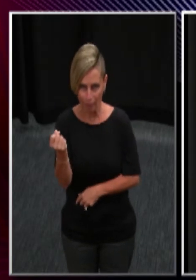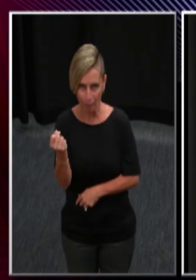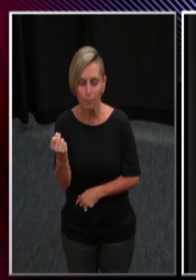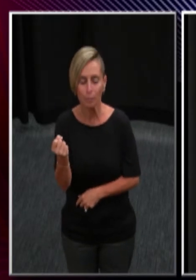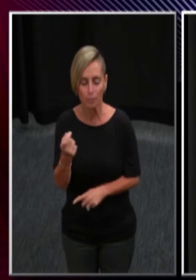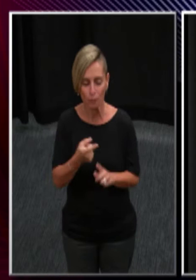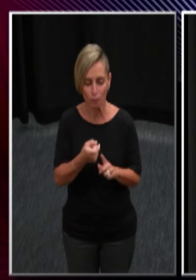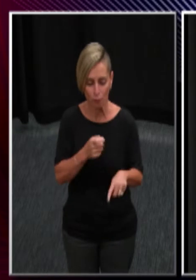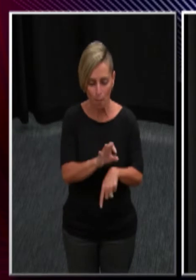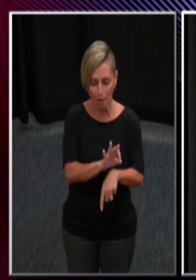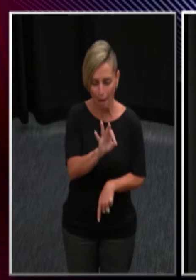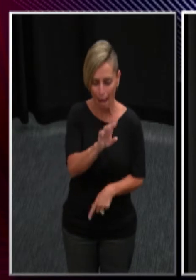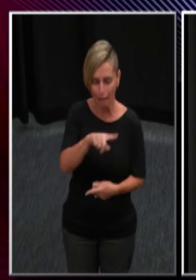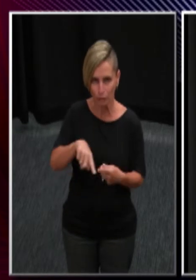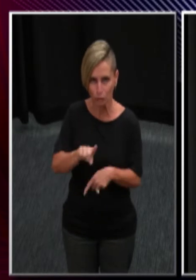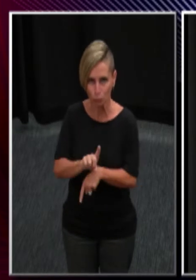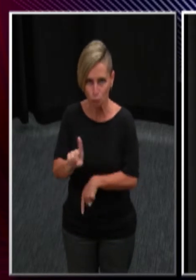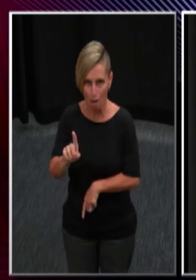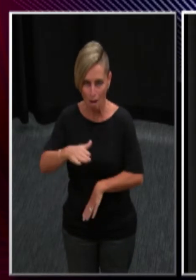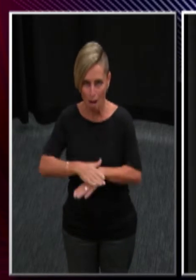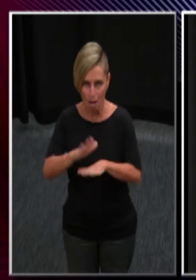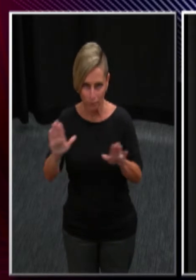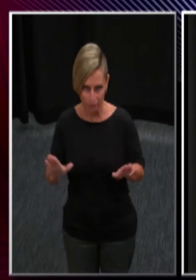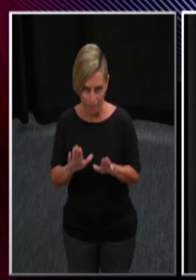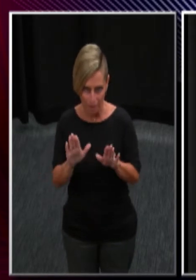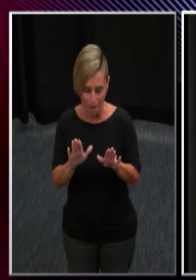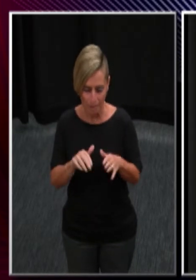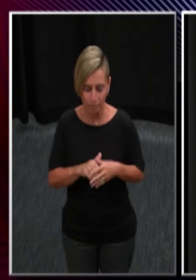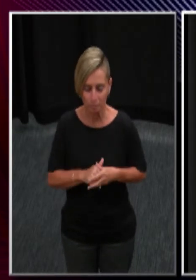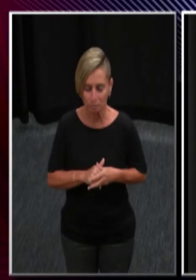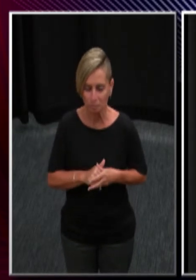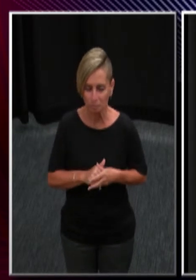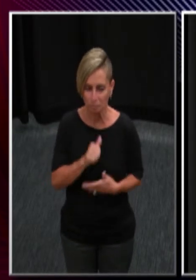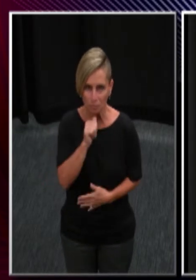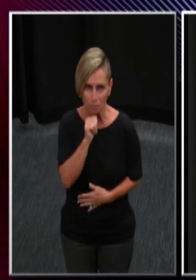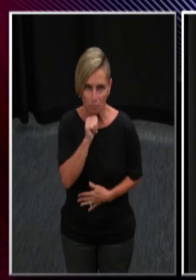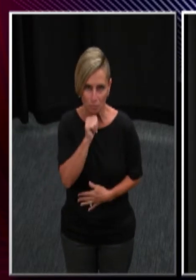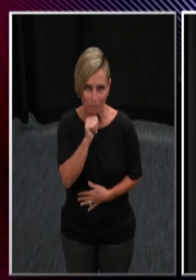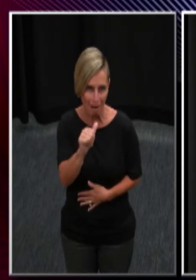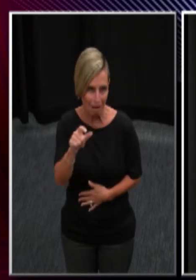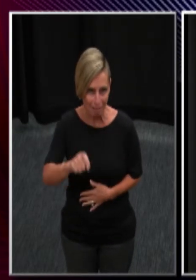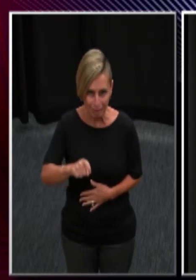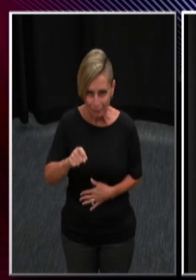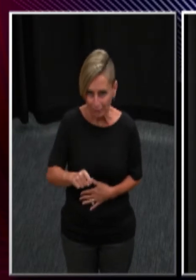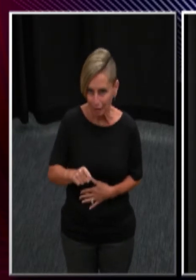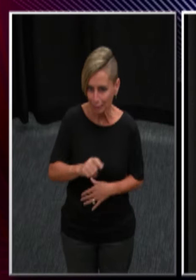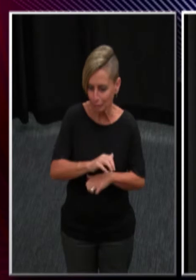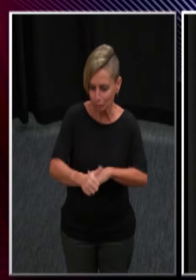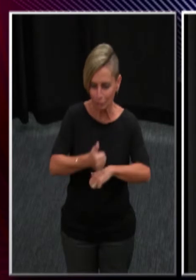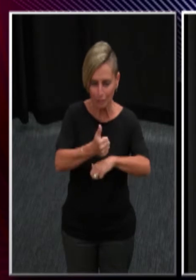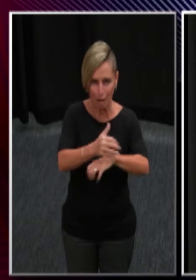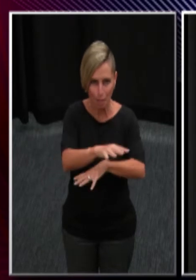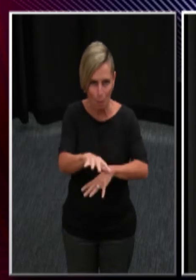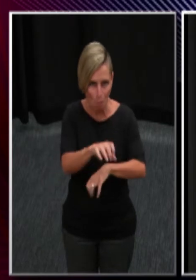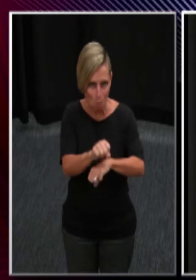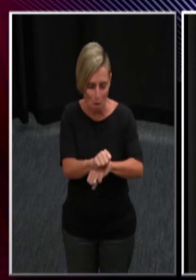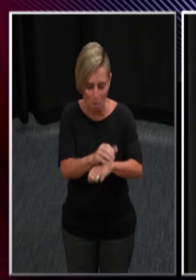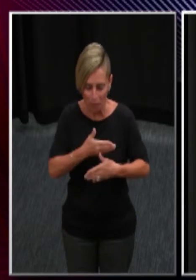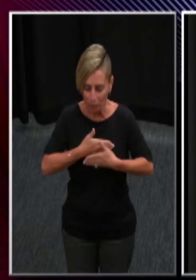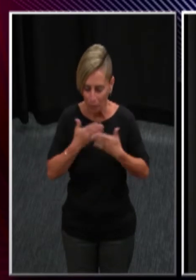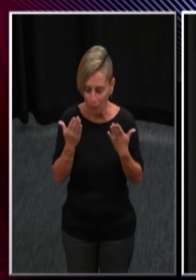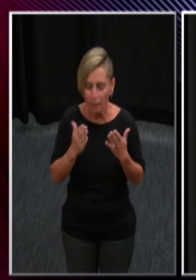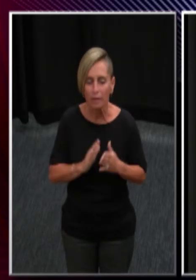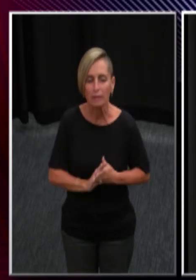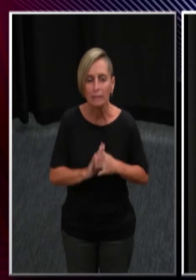1 p.m. on Sunday. No appointments are necessary. The testing is